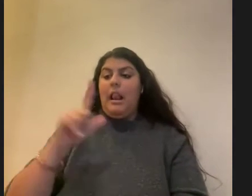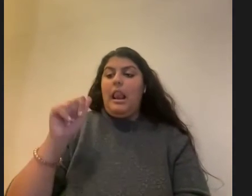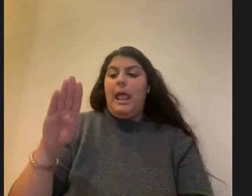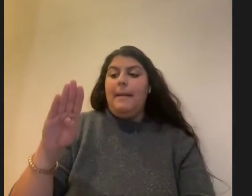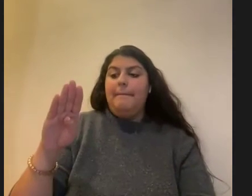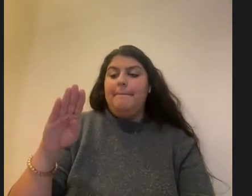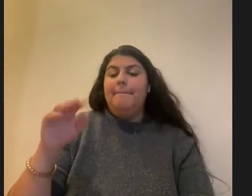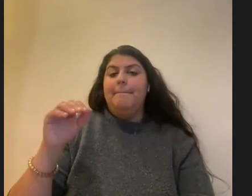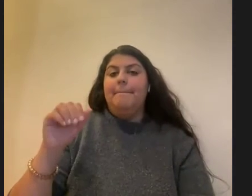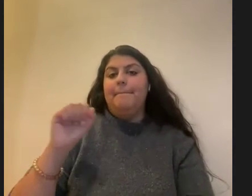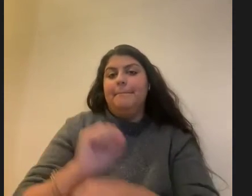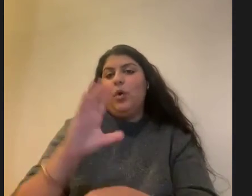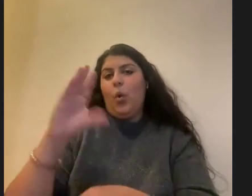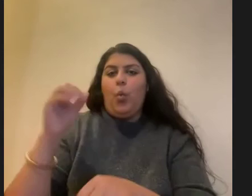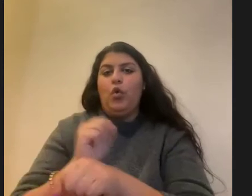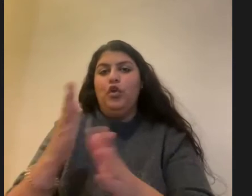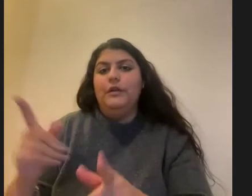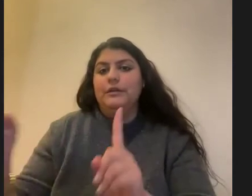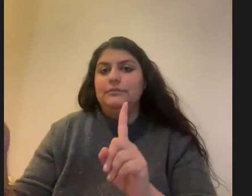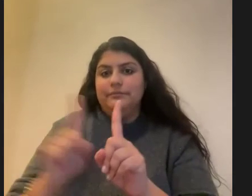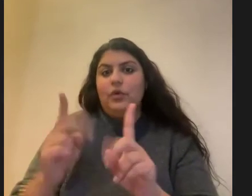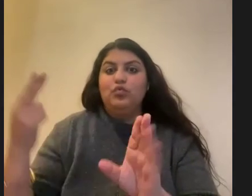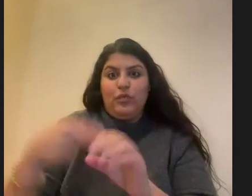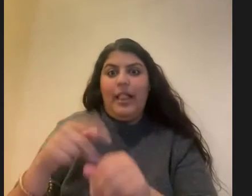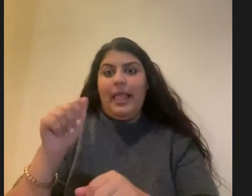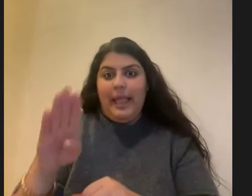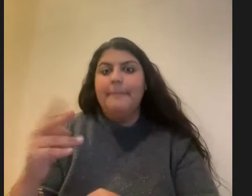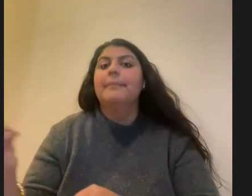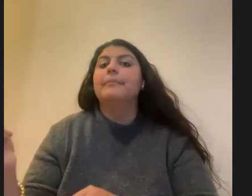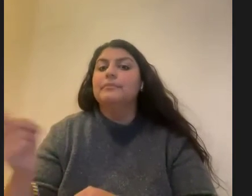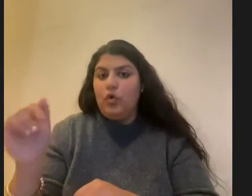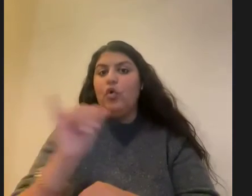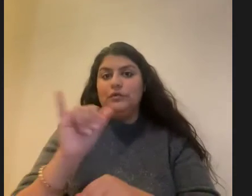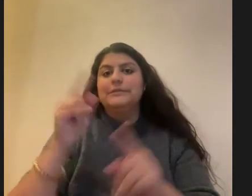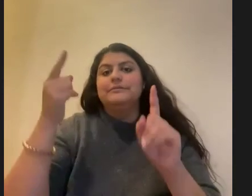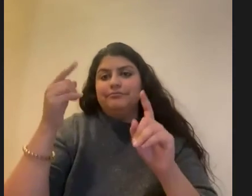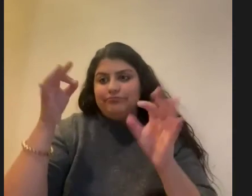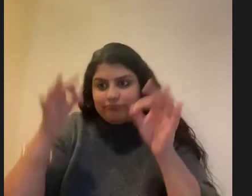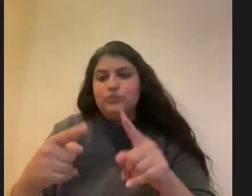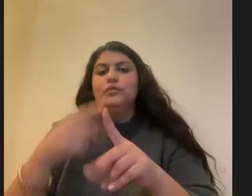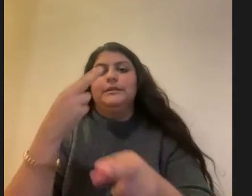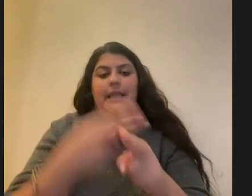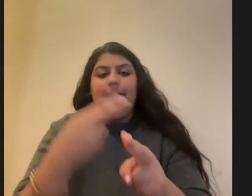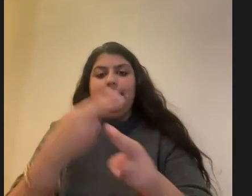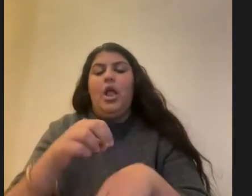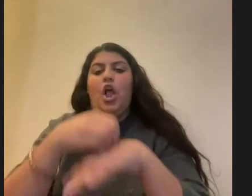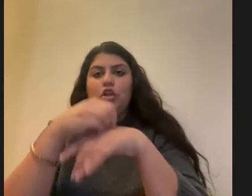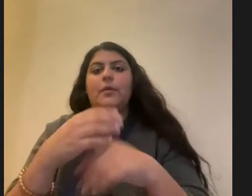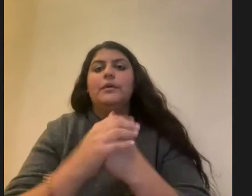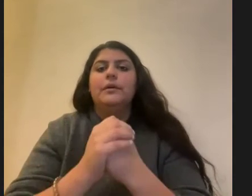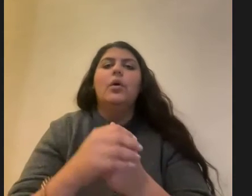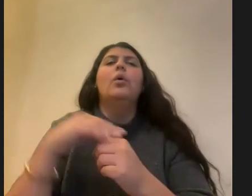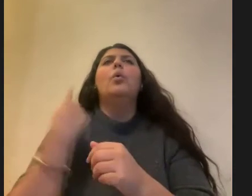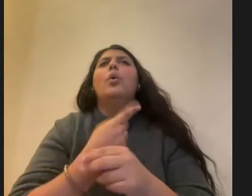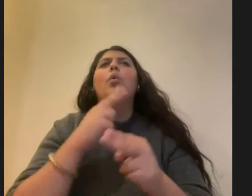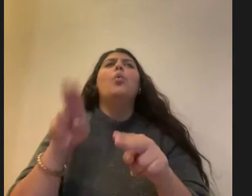they're graduating this year, when they joined the lab, they also decided to start naming the octopuses. Because we normally don't